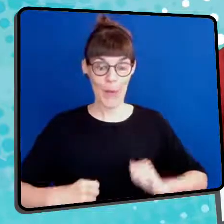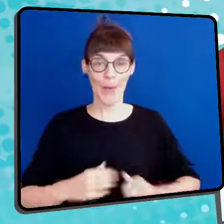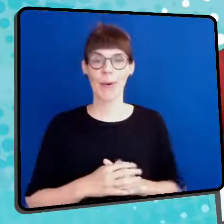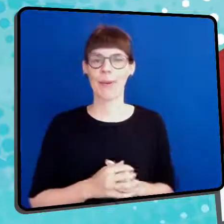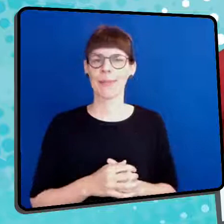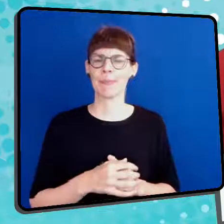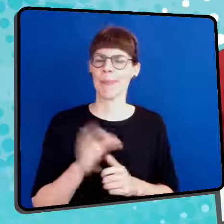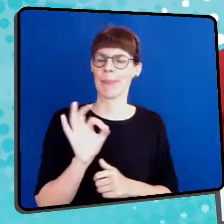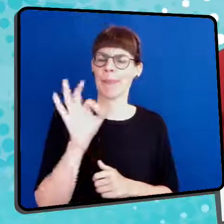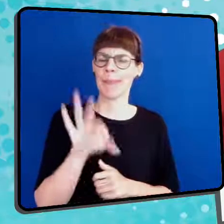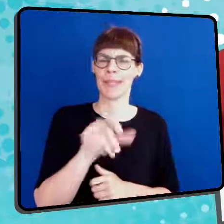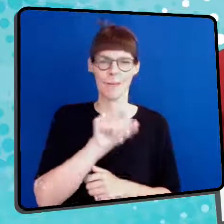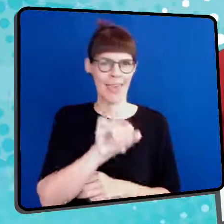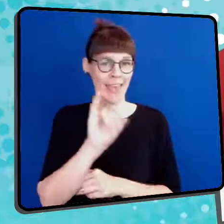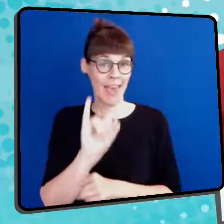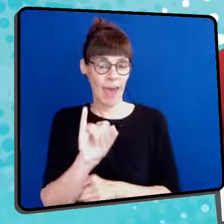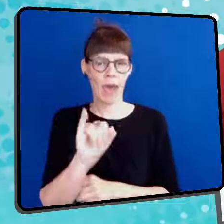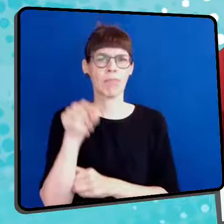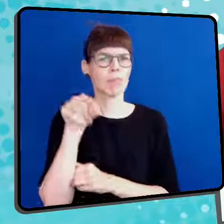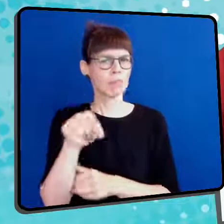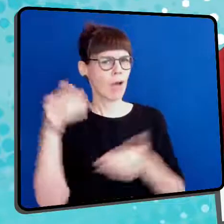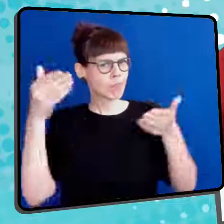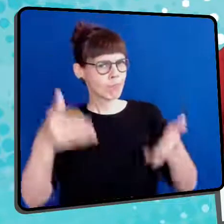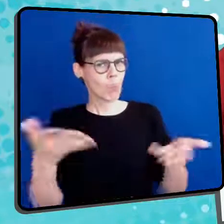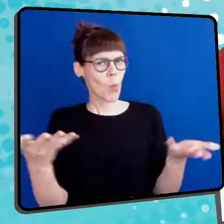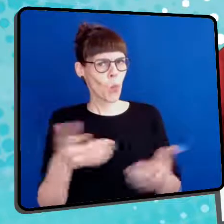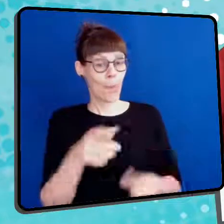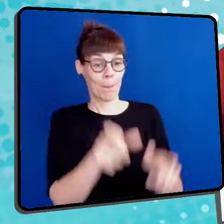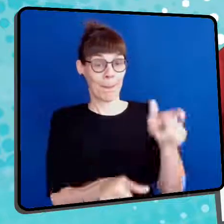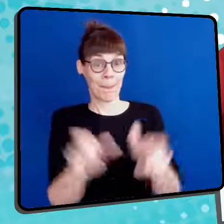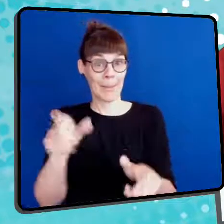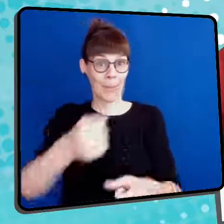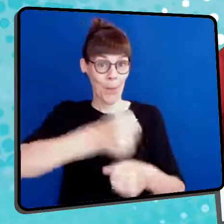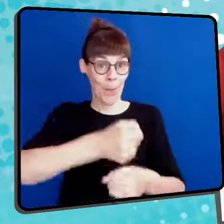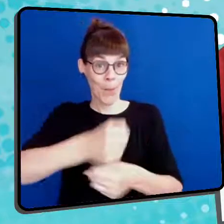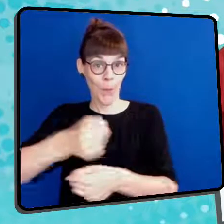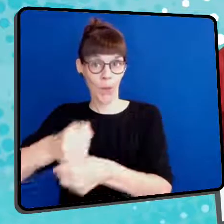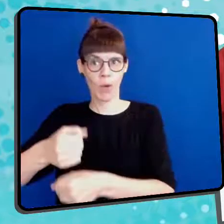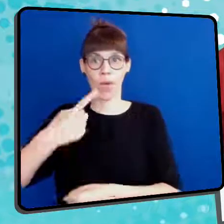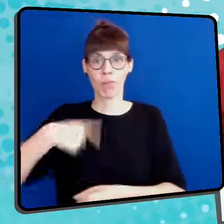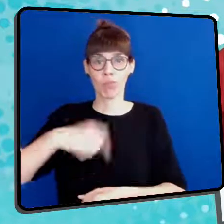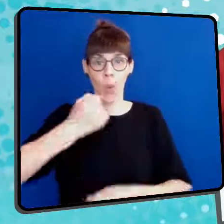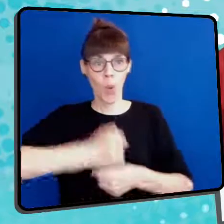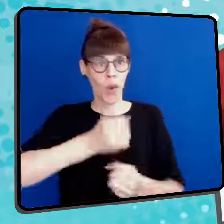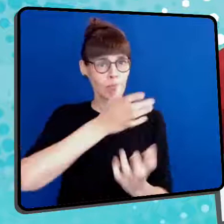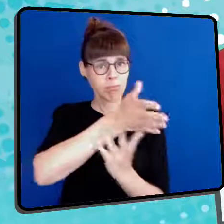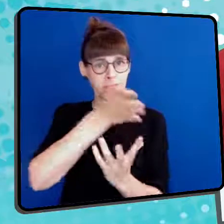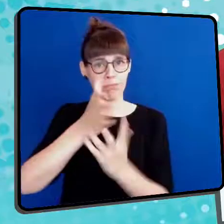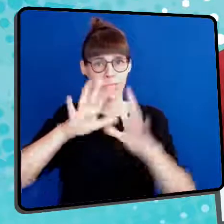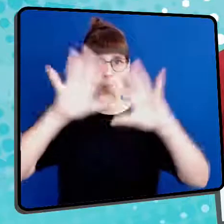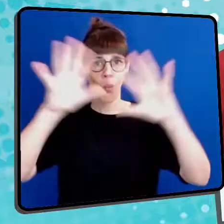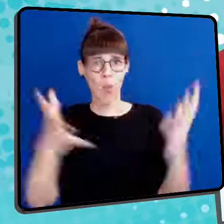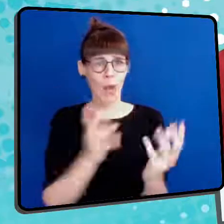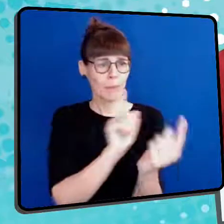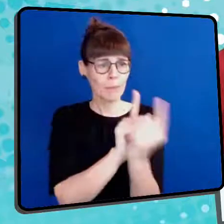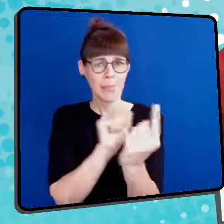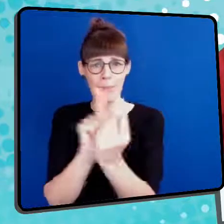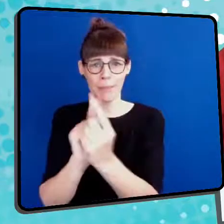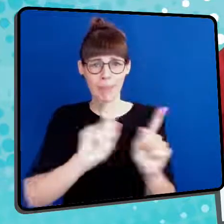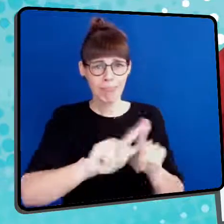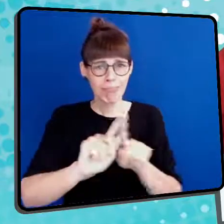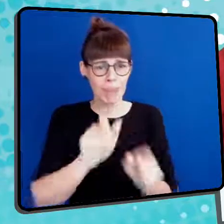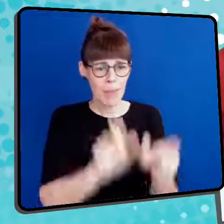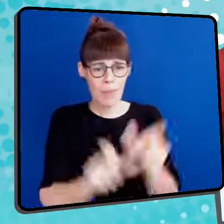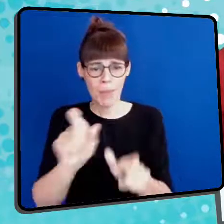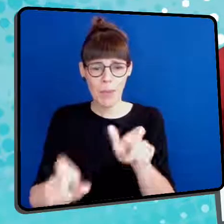story behind the people that work in AI. Because in our job, we meet so many people around the globe and we realize that there are so many different skill